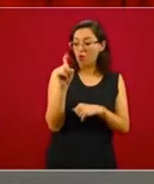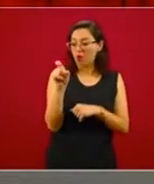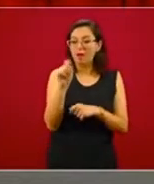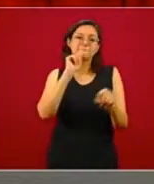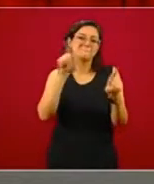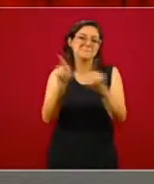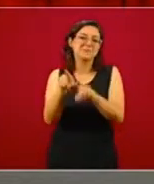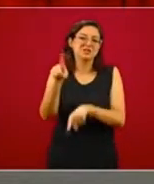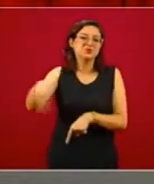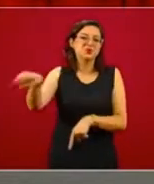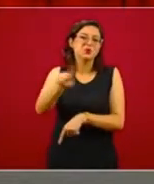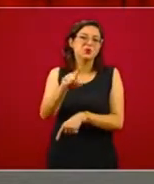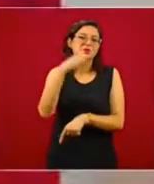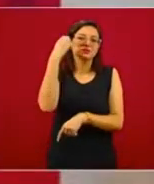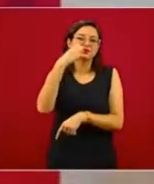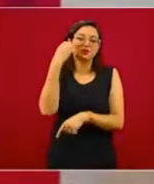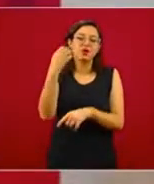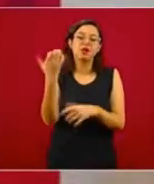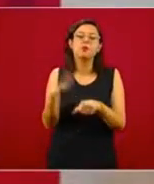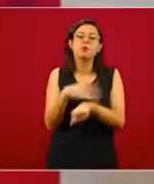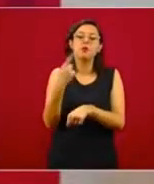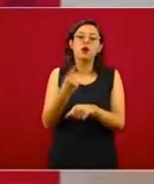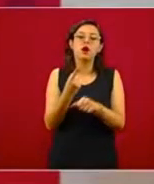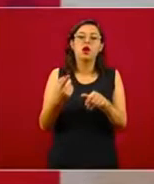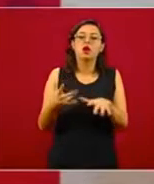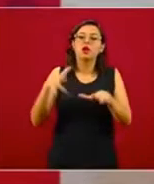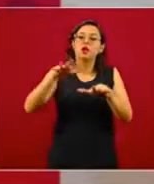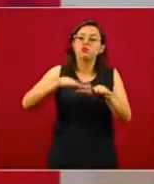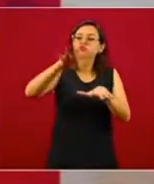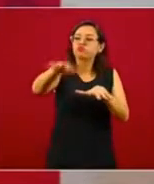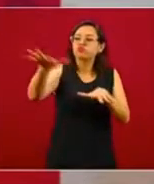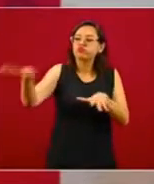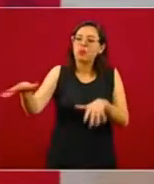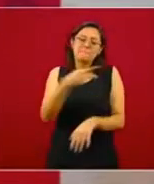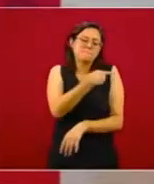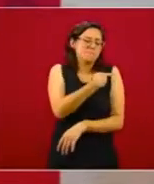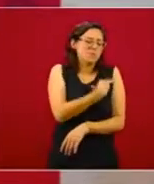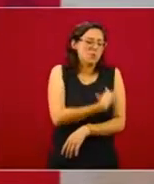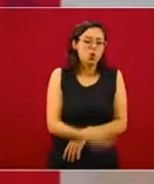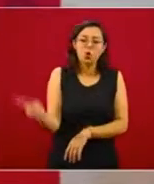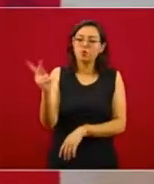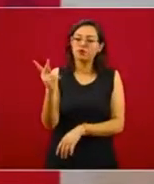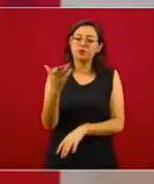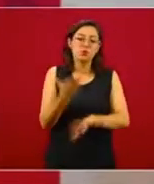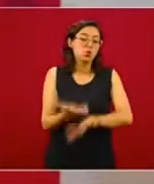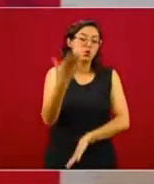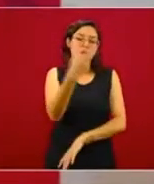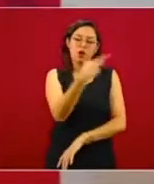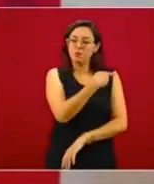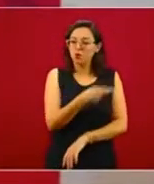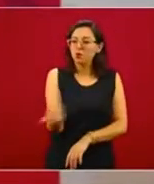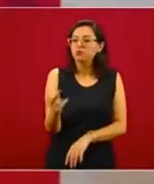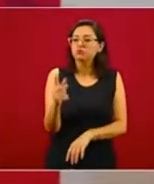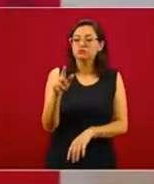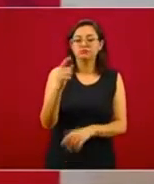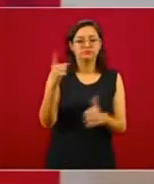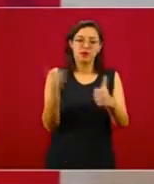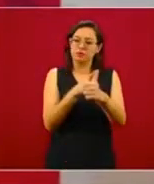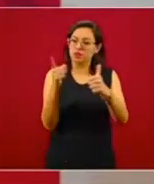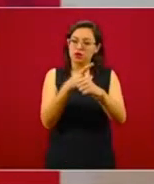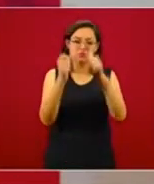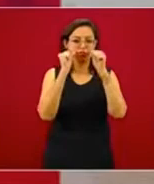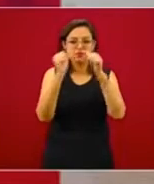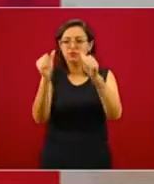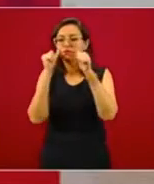no running water, because the priority was given to high margination areas